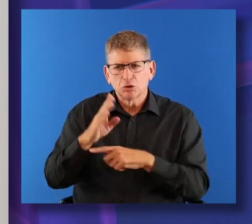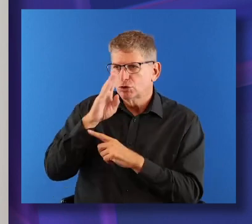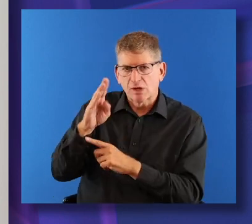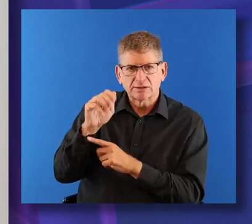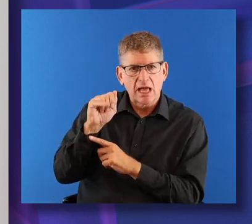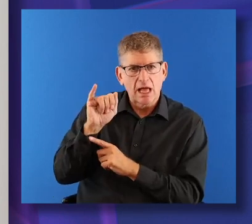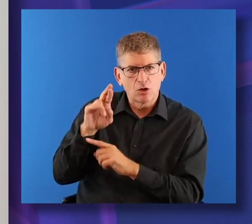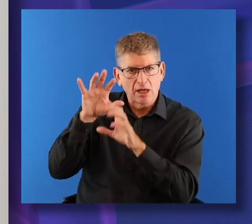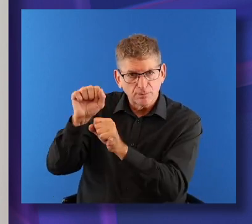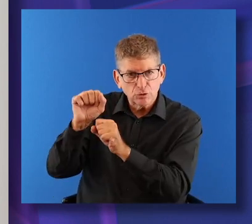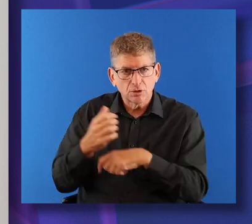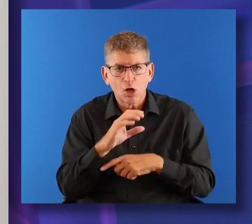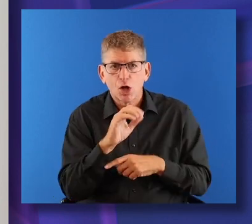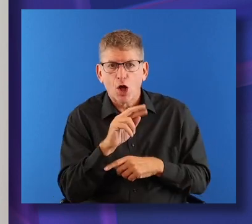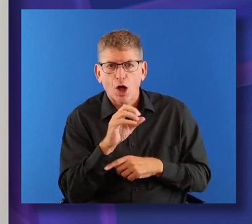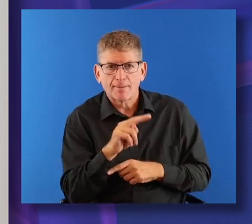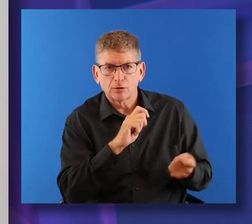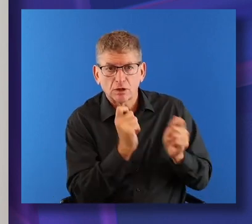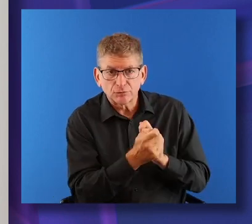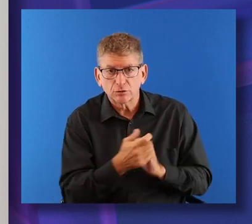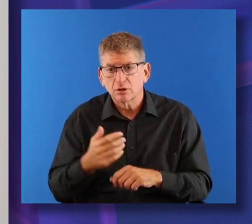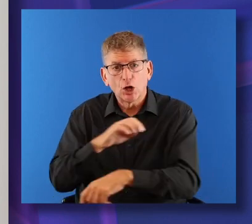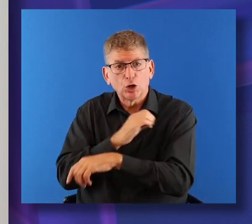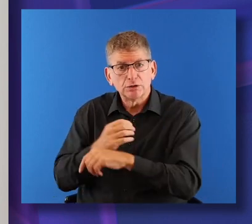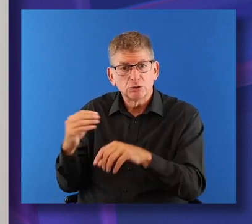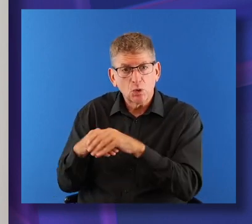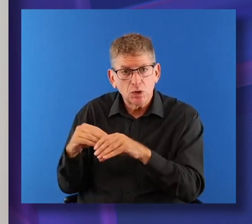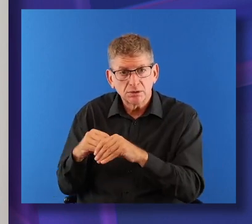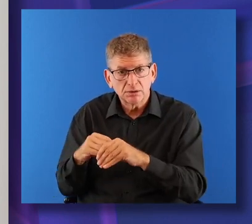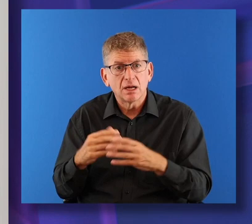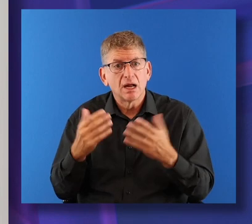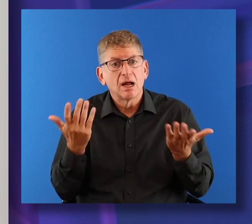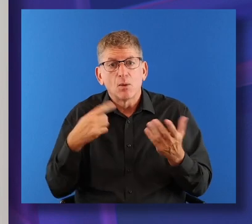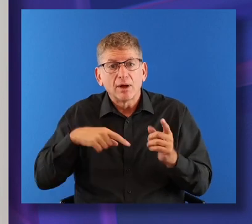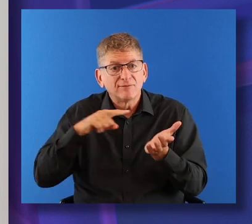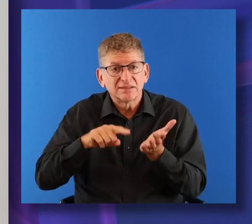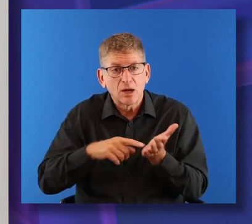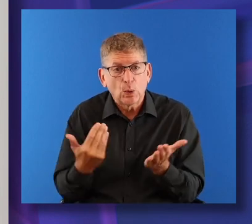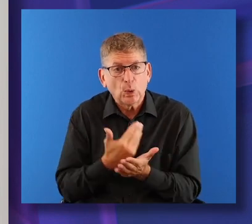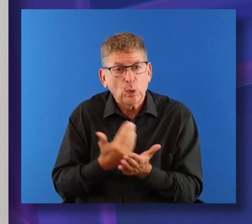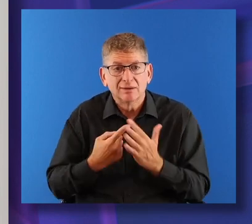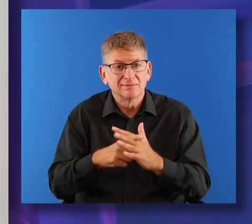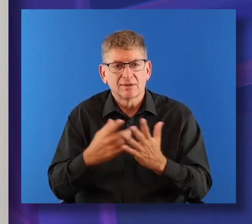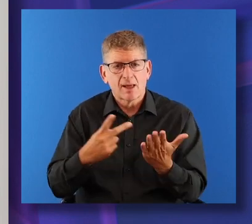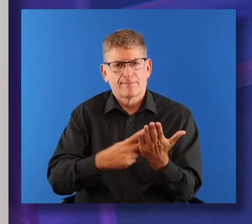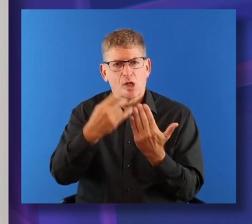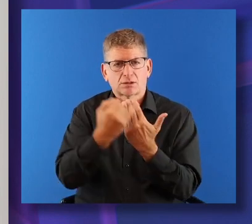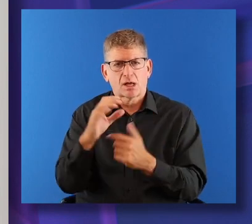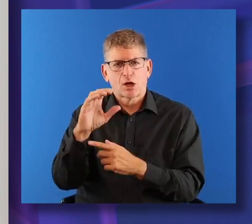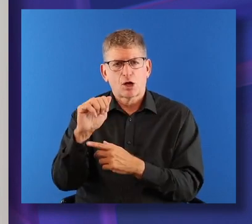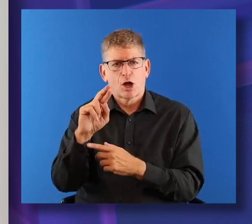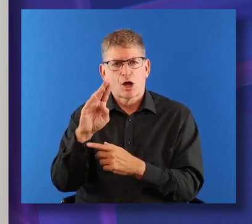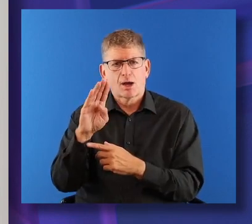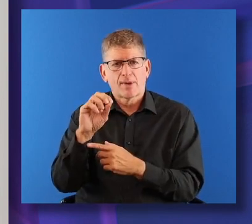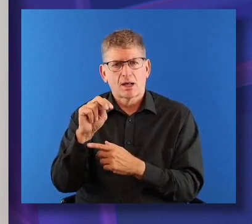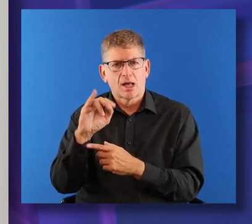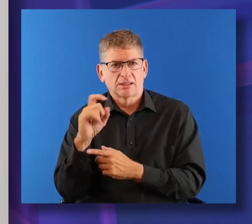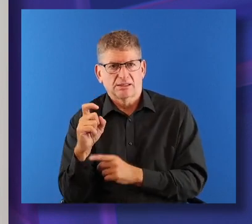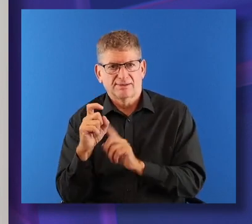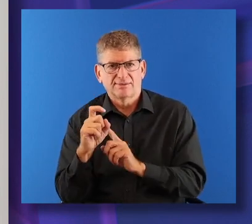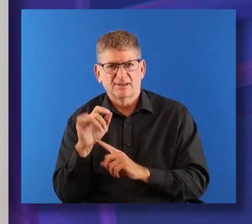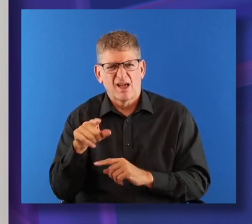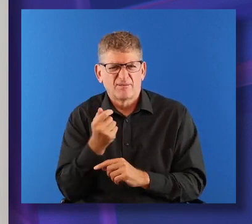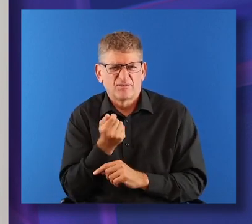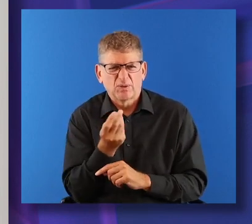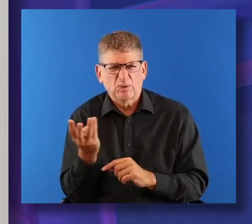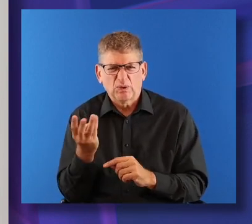carbon transformation, and energy storage, areas we're investigating with our newly launched Project Carbonics. These are just a